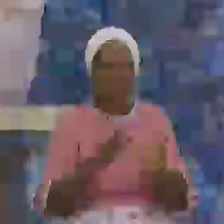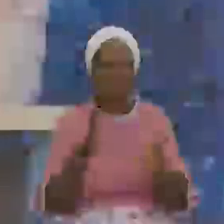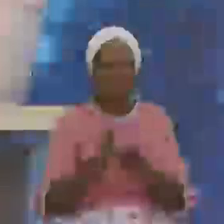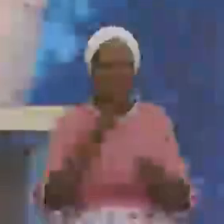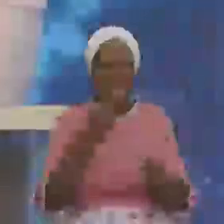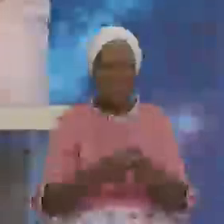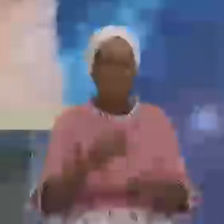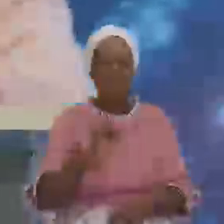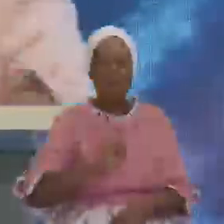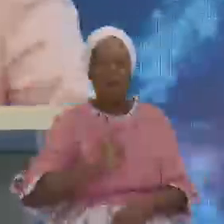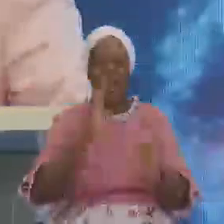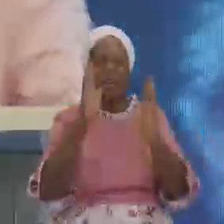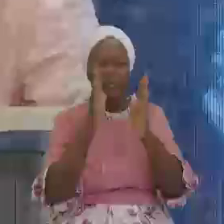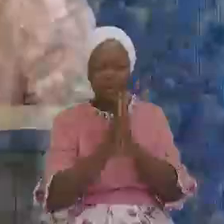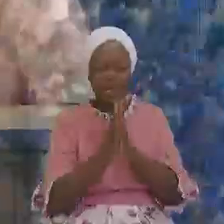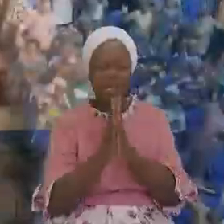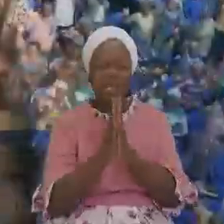I pray.